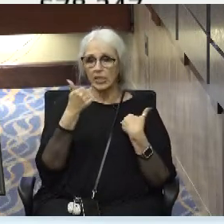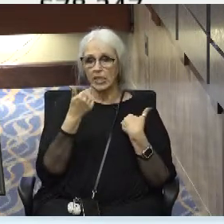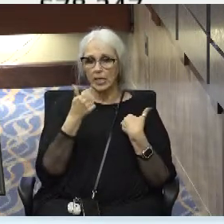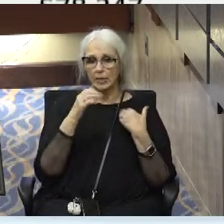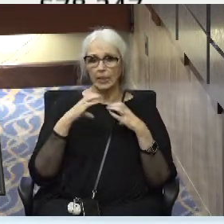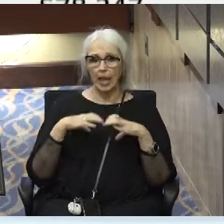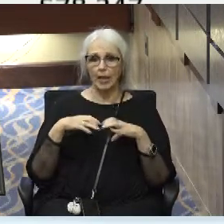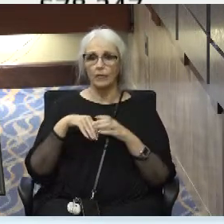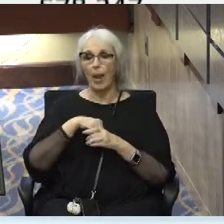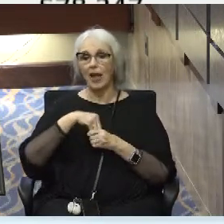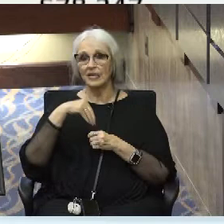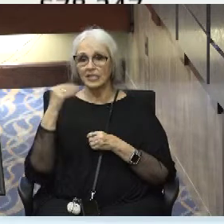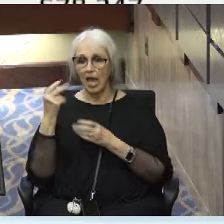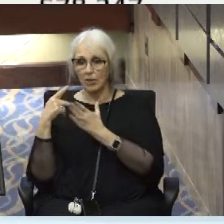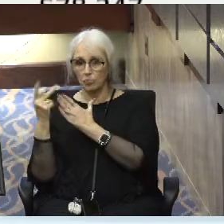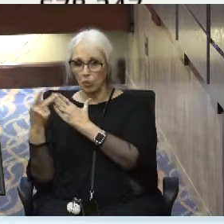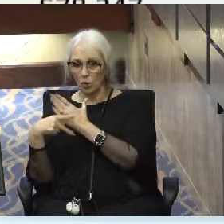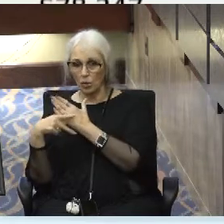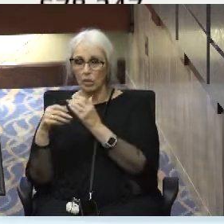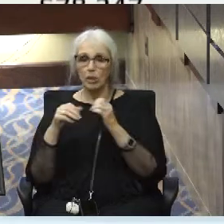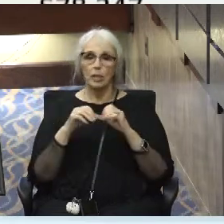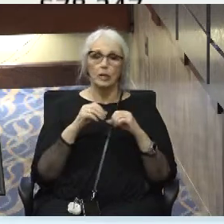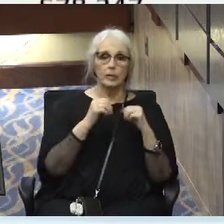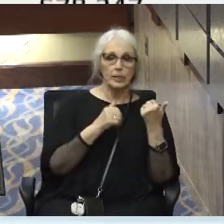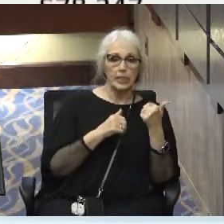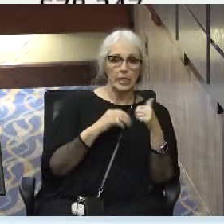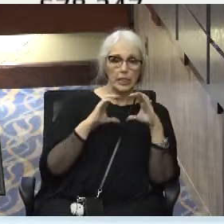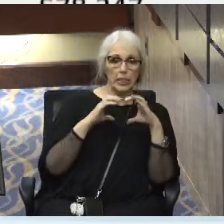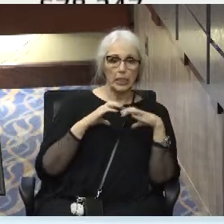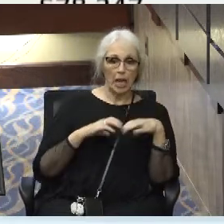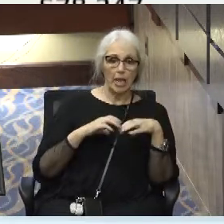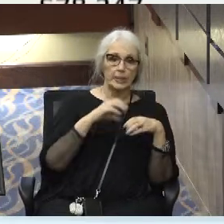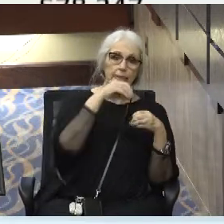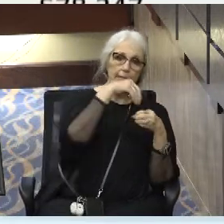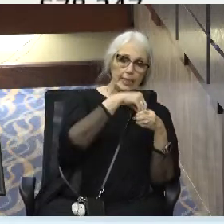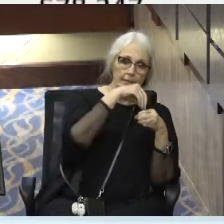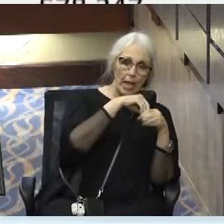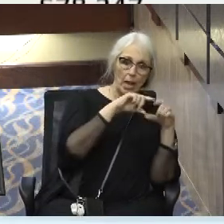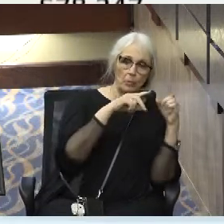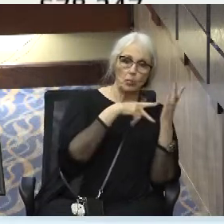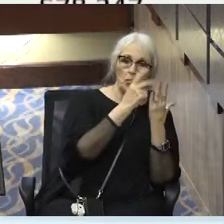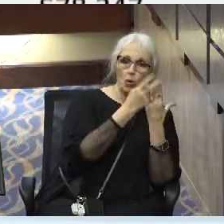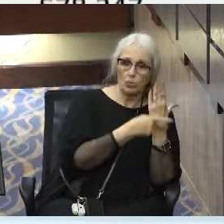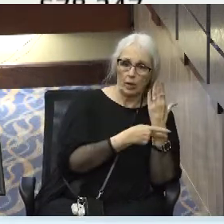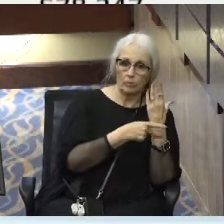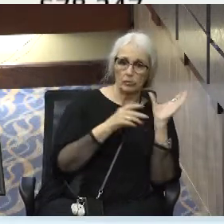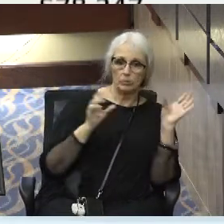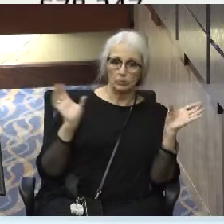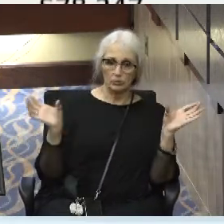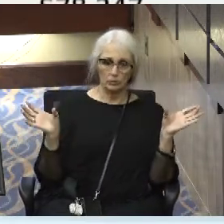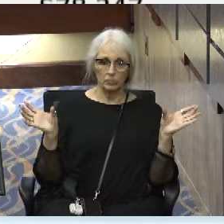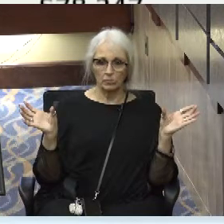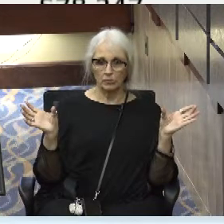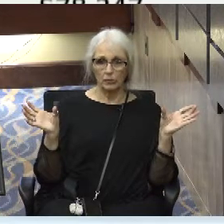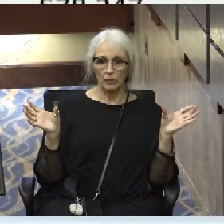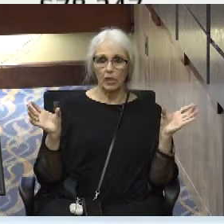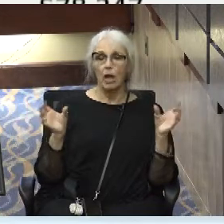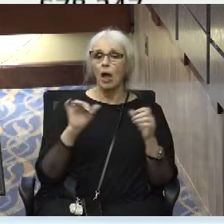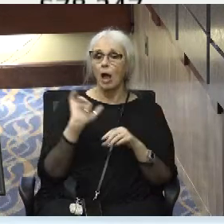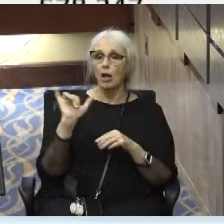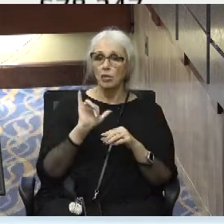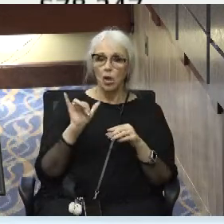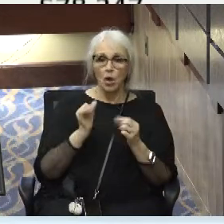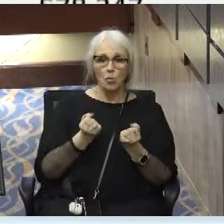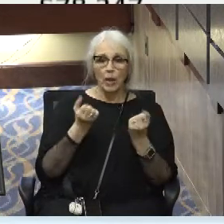outside their program, along with 10 clients from within their program. Also recommended for funding